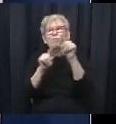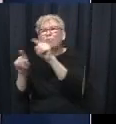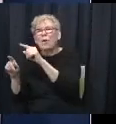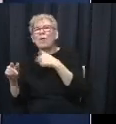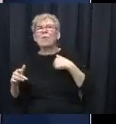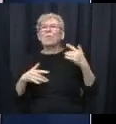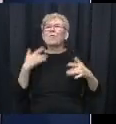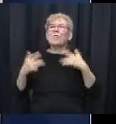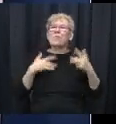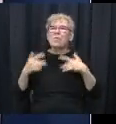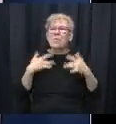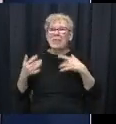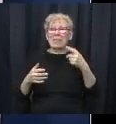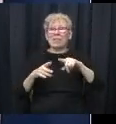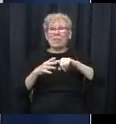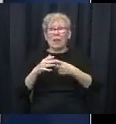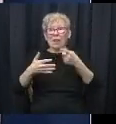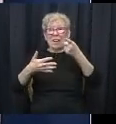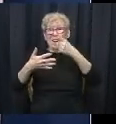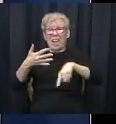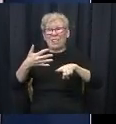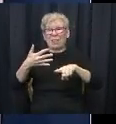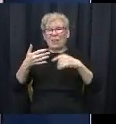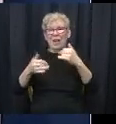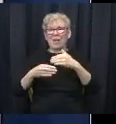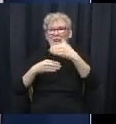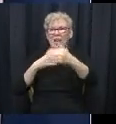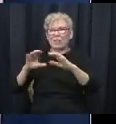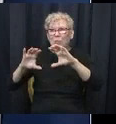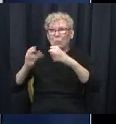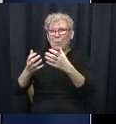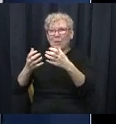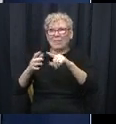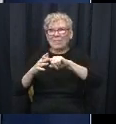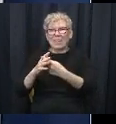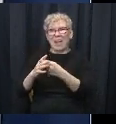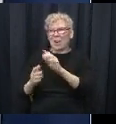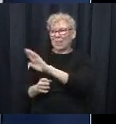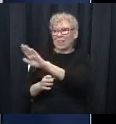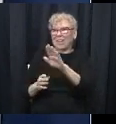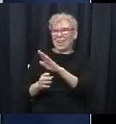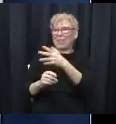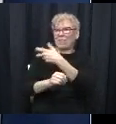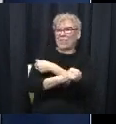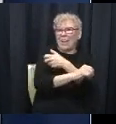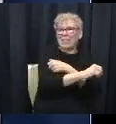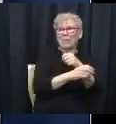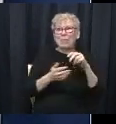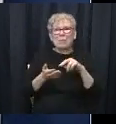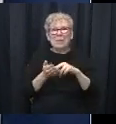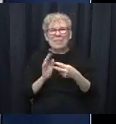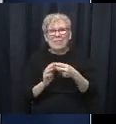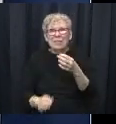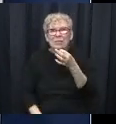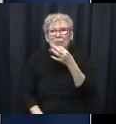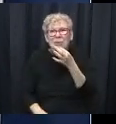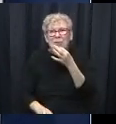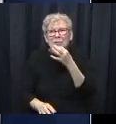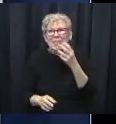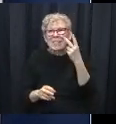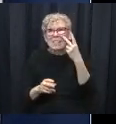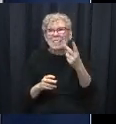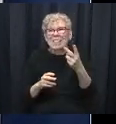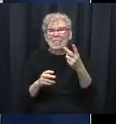makes to know that they're only weeks away from being able to see their grandkids and go out and enjoy restaurants and life